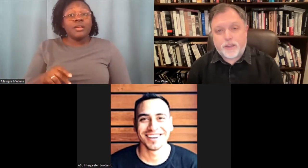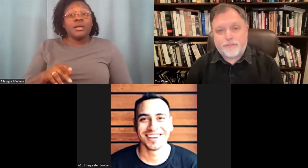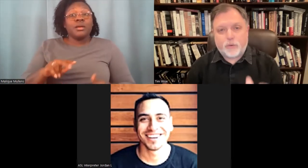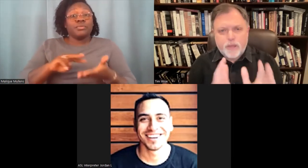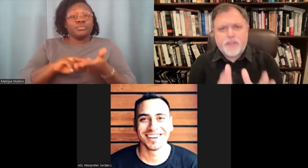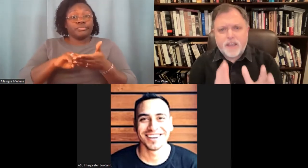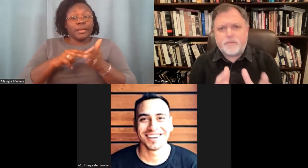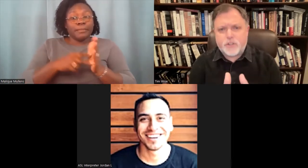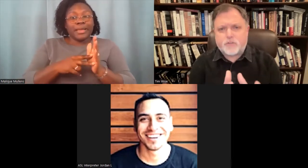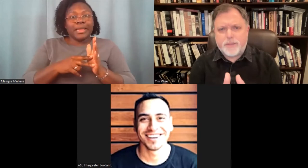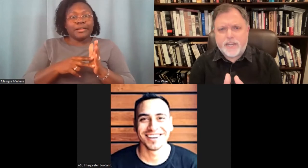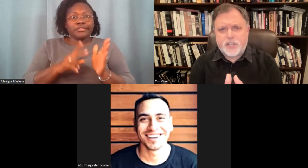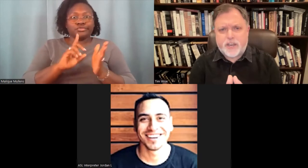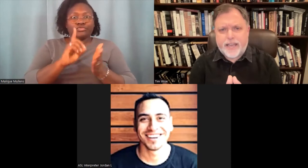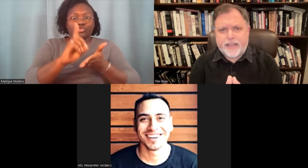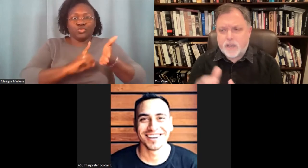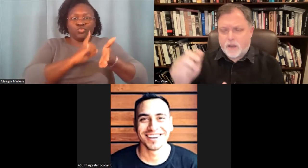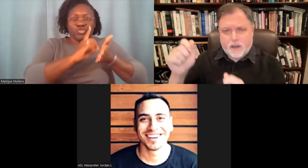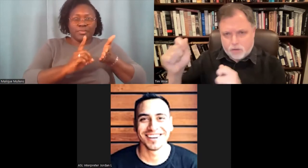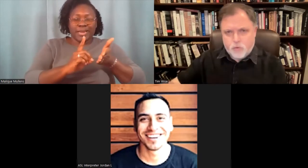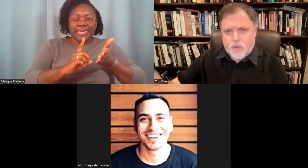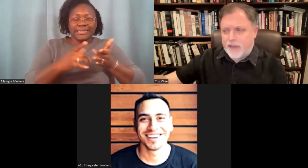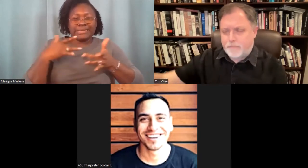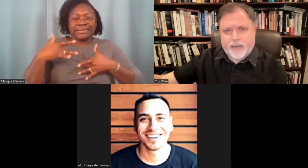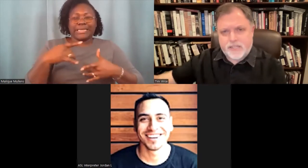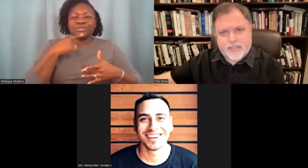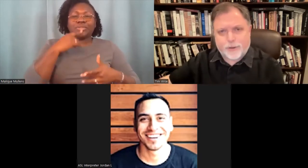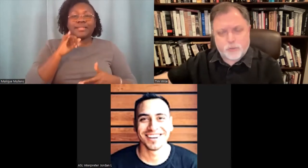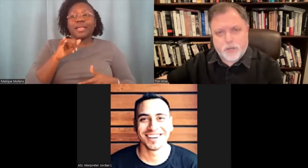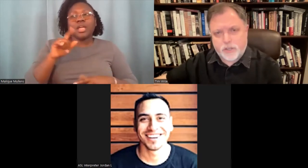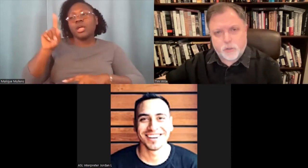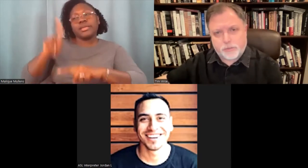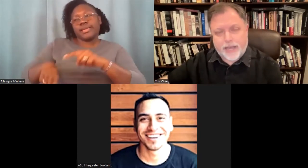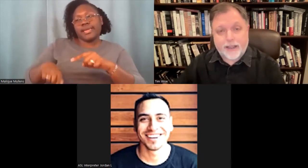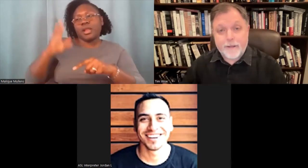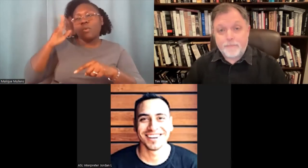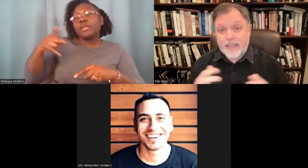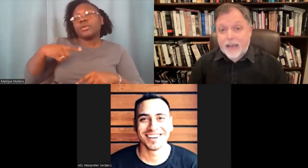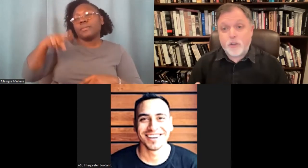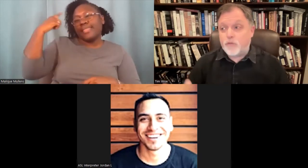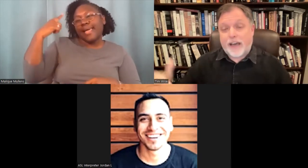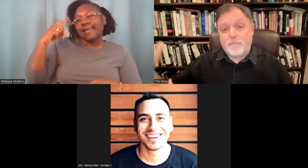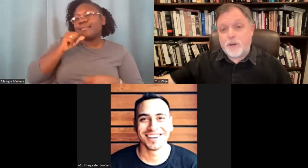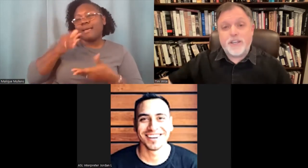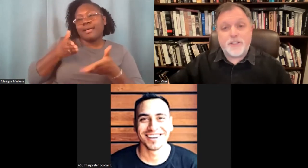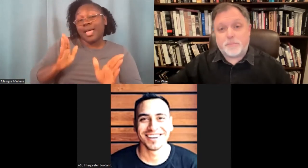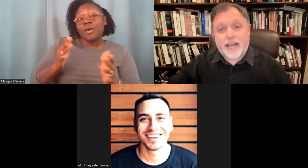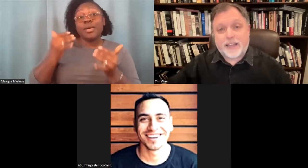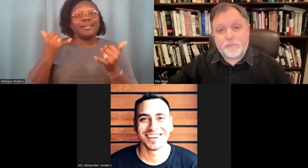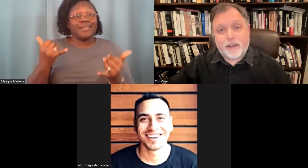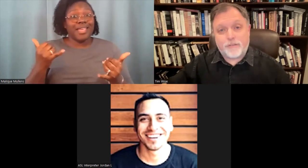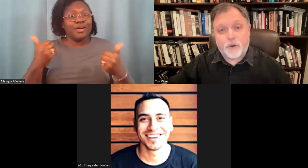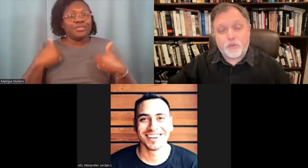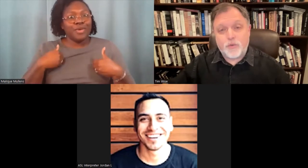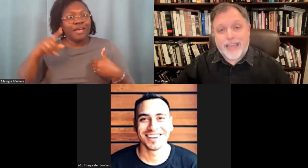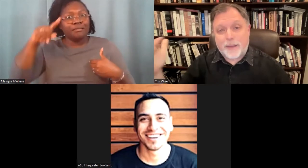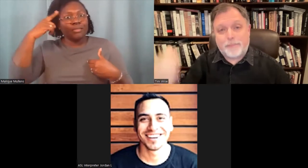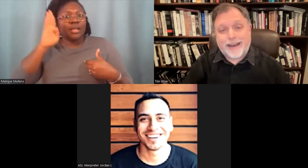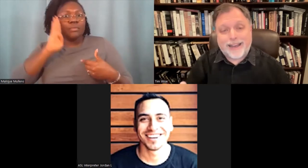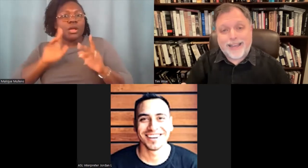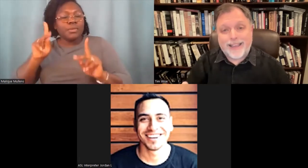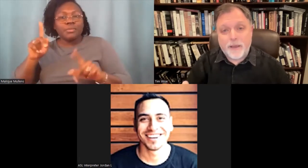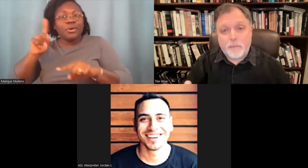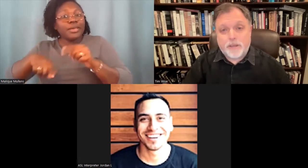normally think of it, we think of discrimination as, you can't buy this house because you're black. Now you've got millions of black and brown folks who